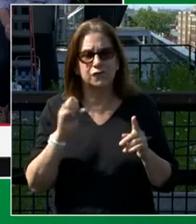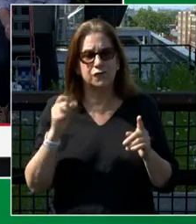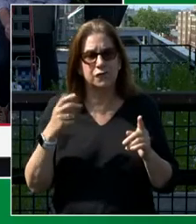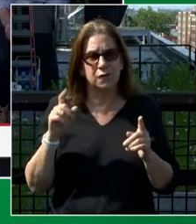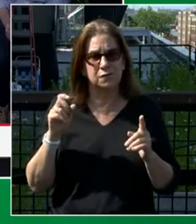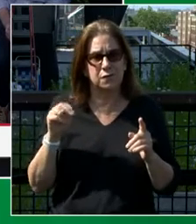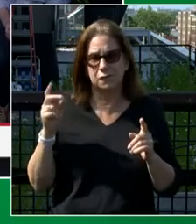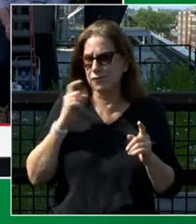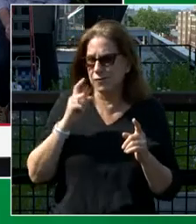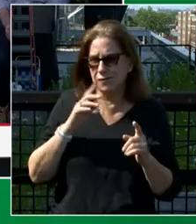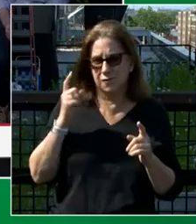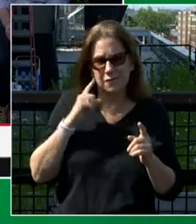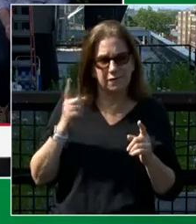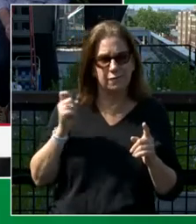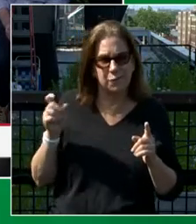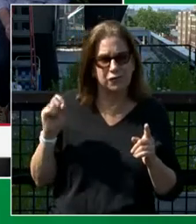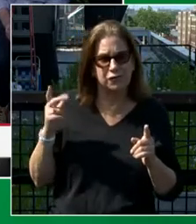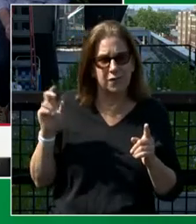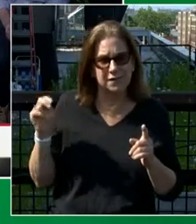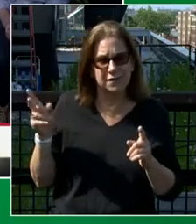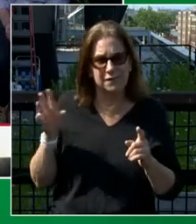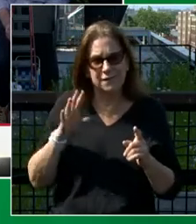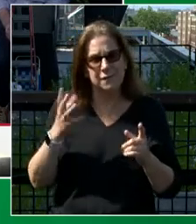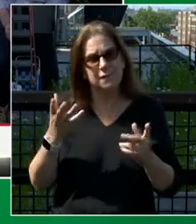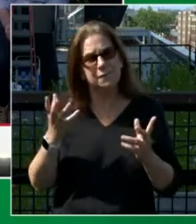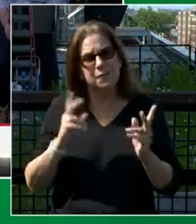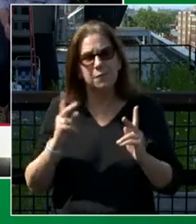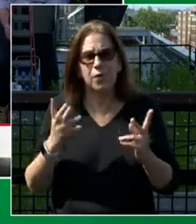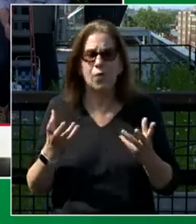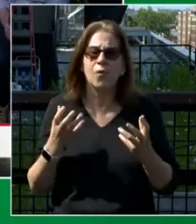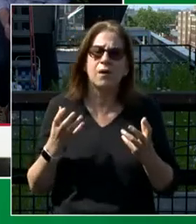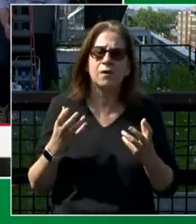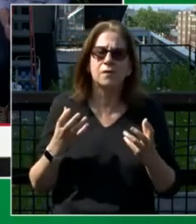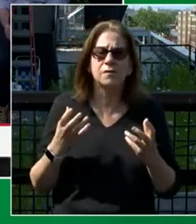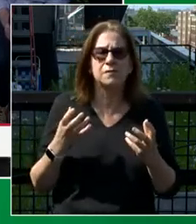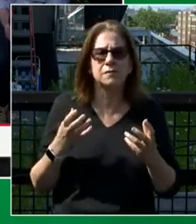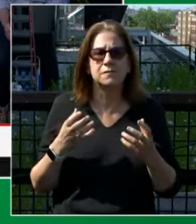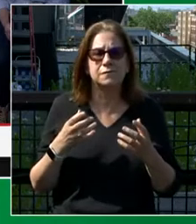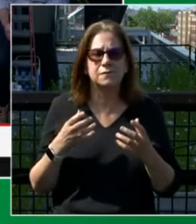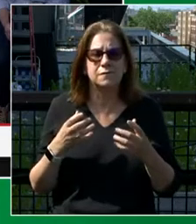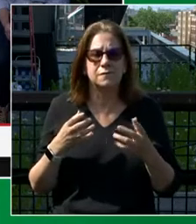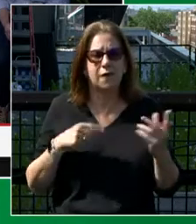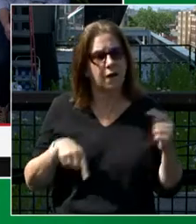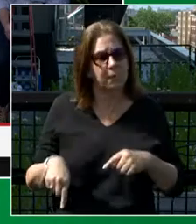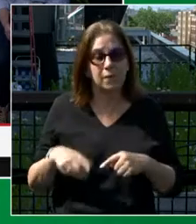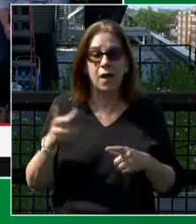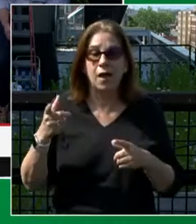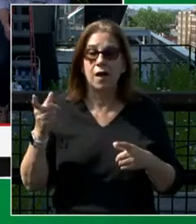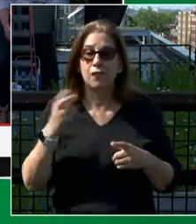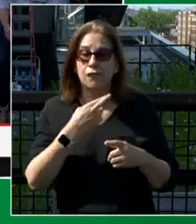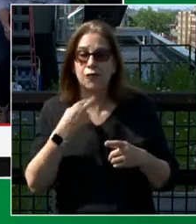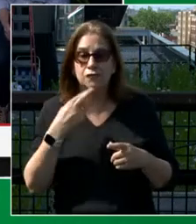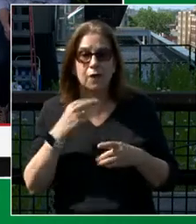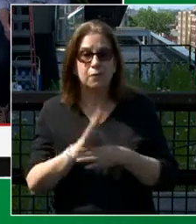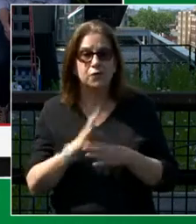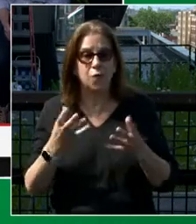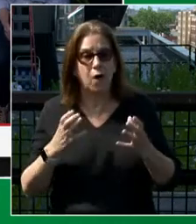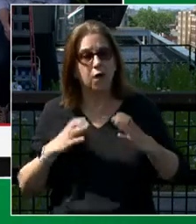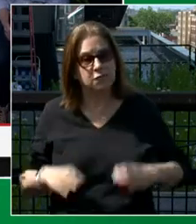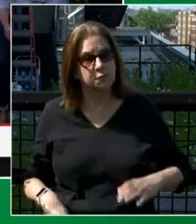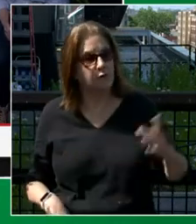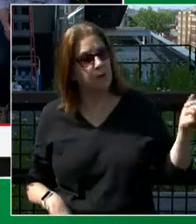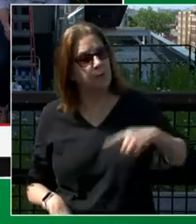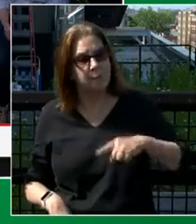their regularly again. What's that like reconnecting and what conversations are they having